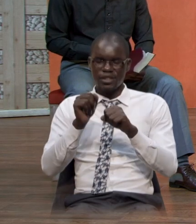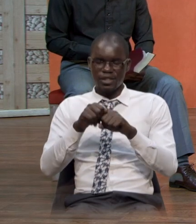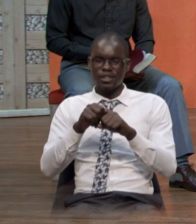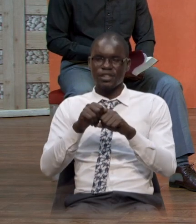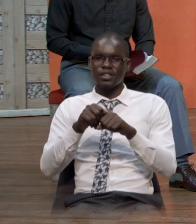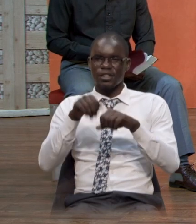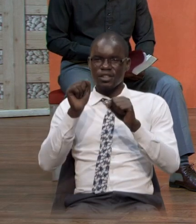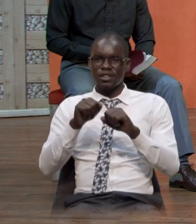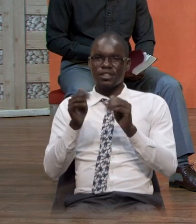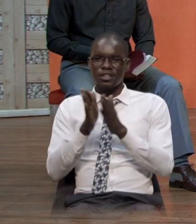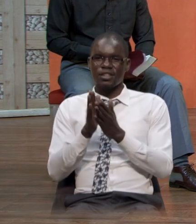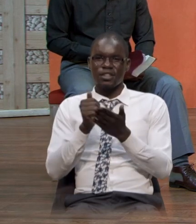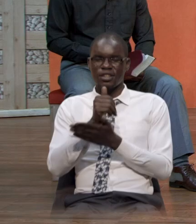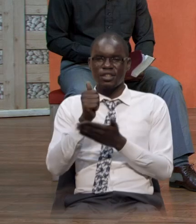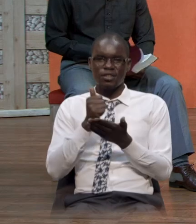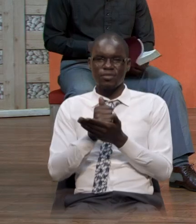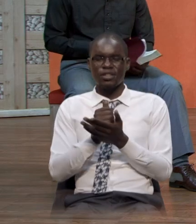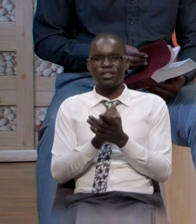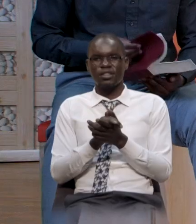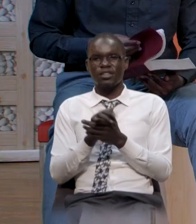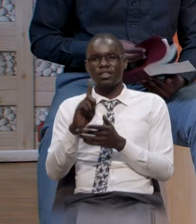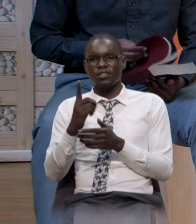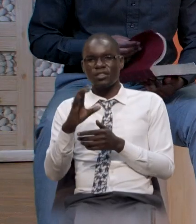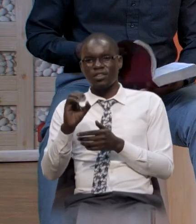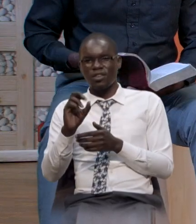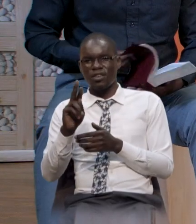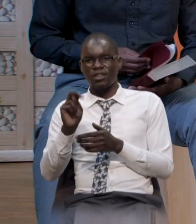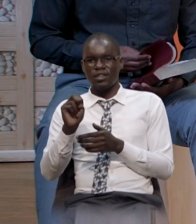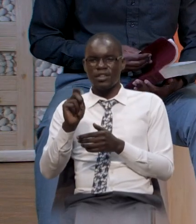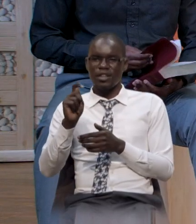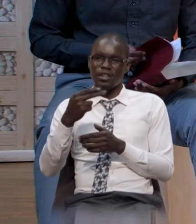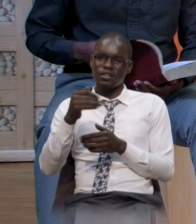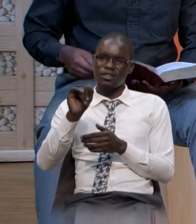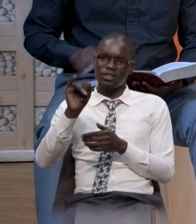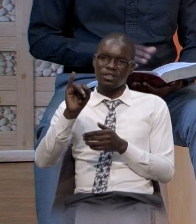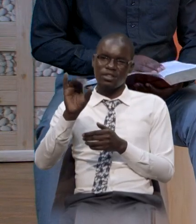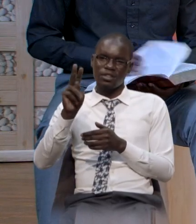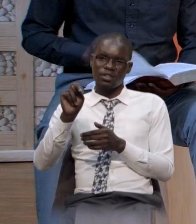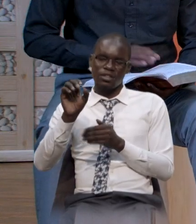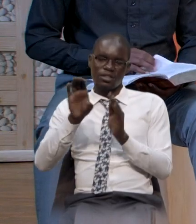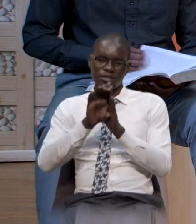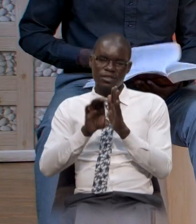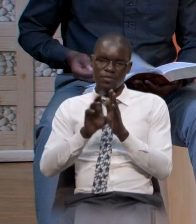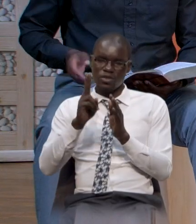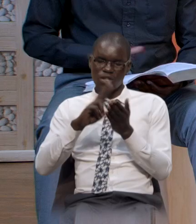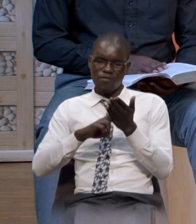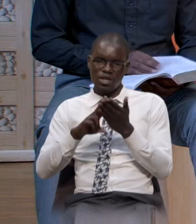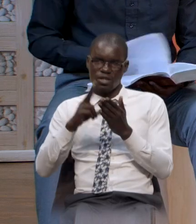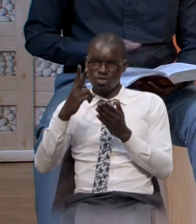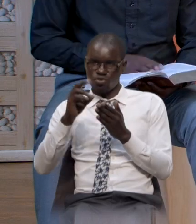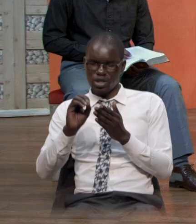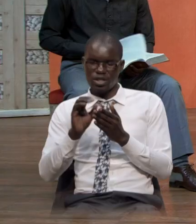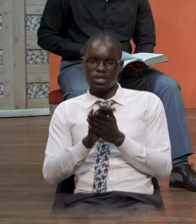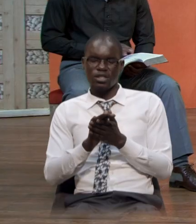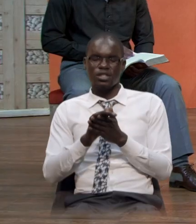amen. Yes. That is the completion of the verse. Yes. 1 Corinthians chapter 1, verse 20. Oh. 1 Corinthians chapter 1, verse 20. They are